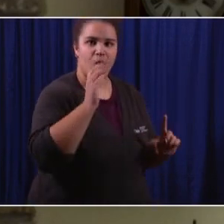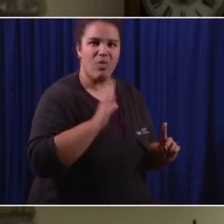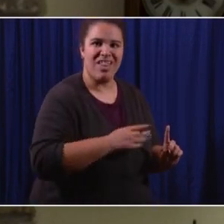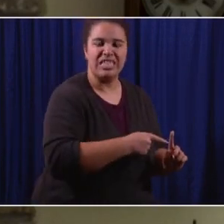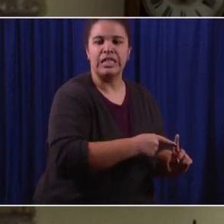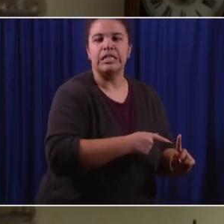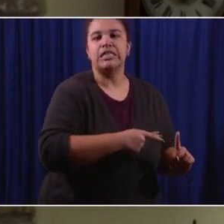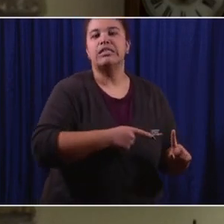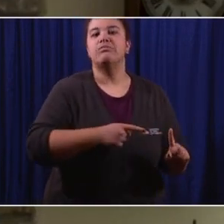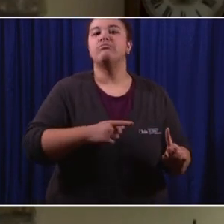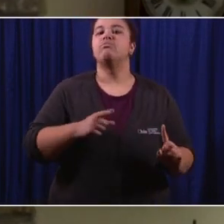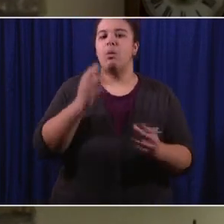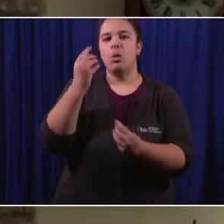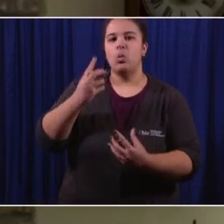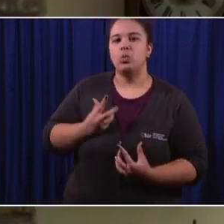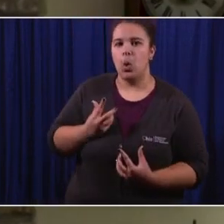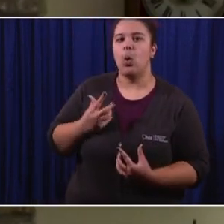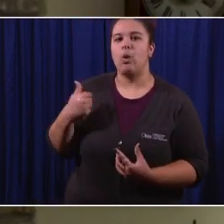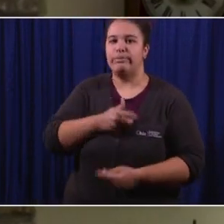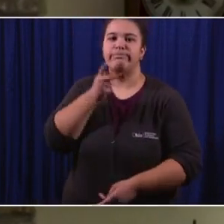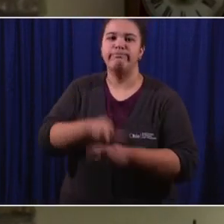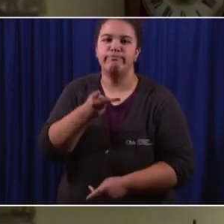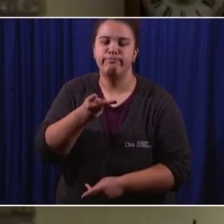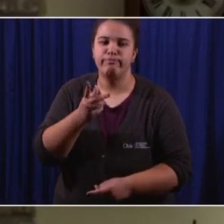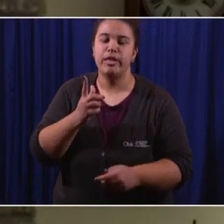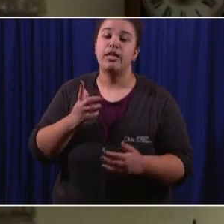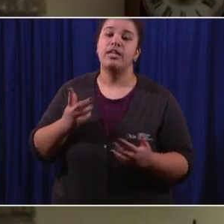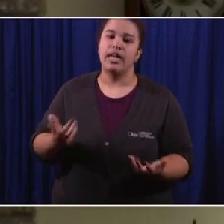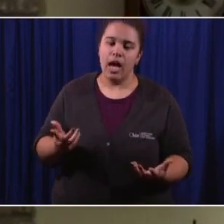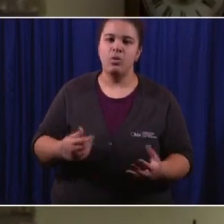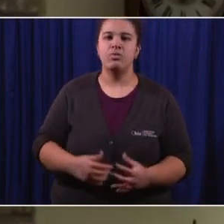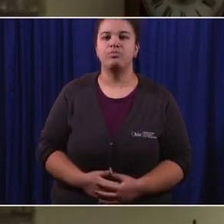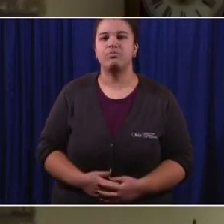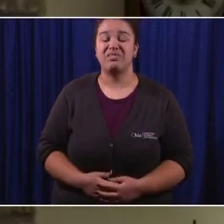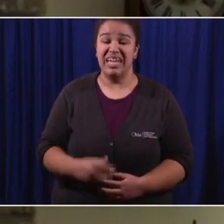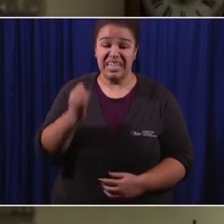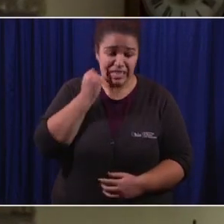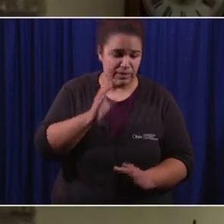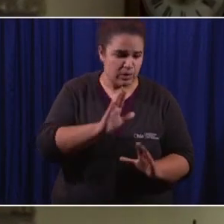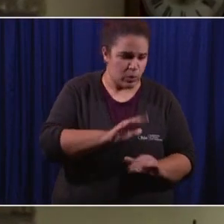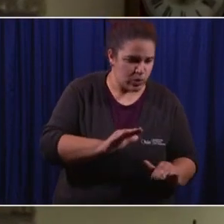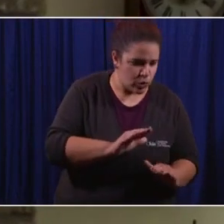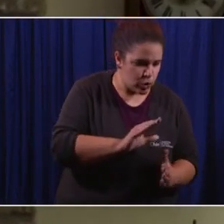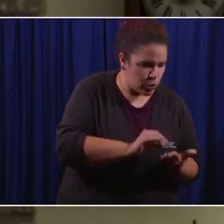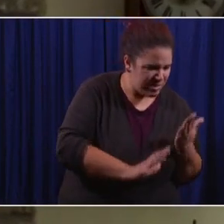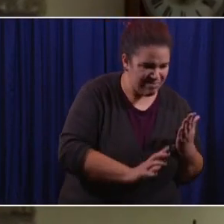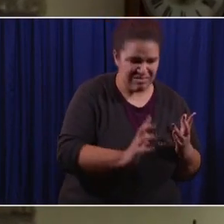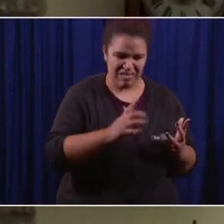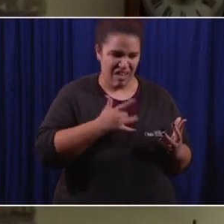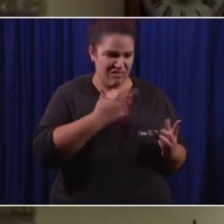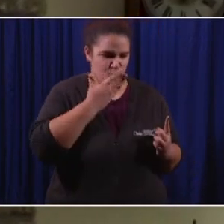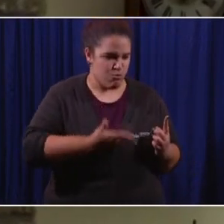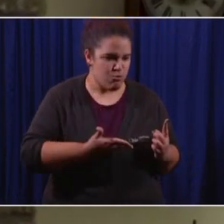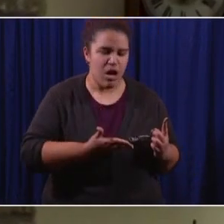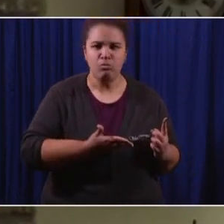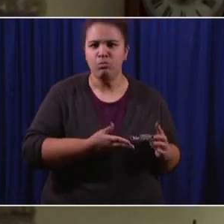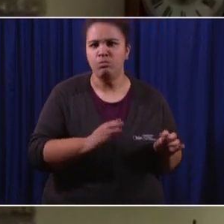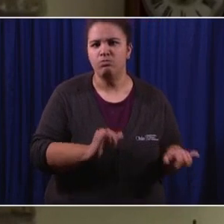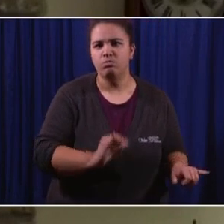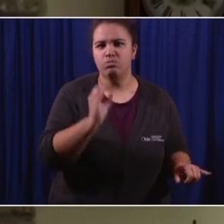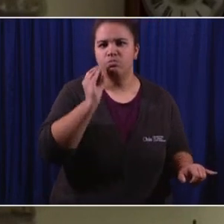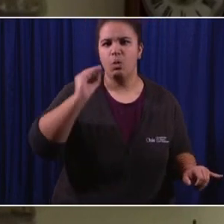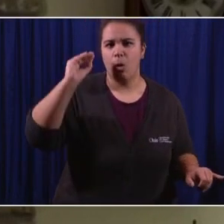the hybrid, one of the things that they can do, or most of them I think can do, is make that